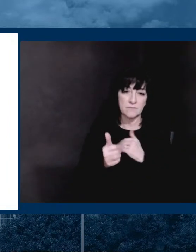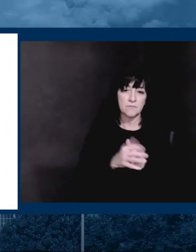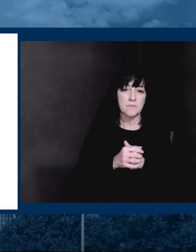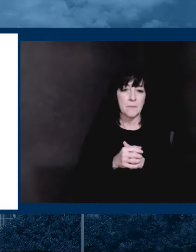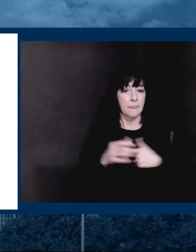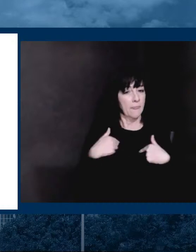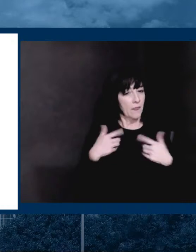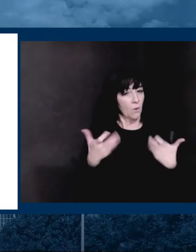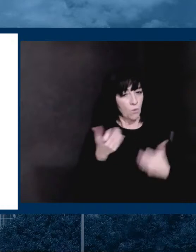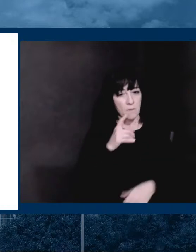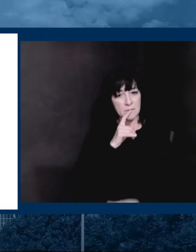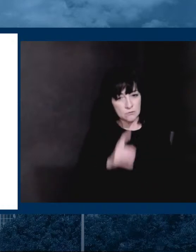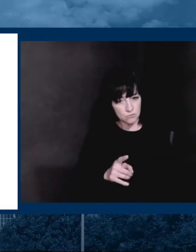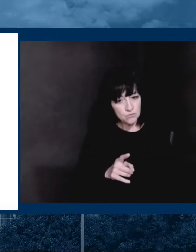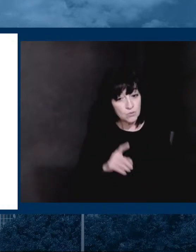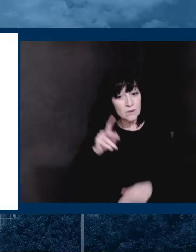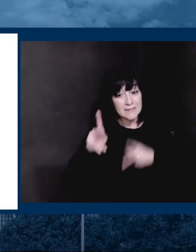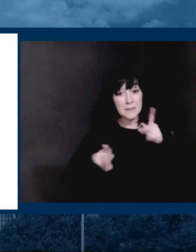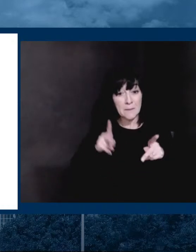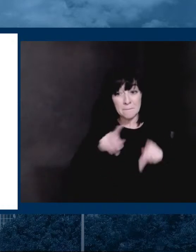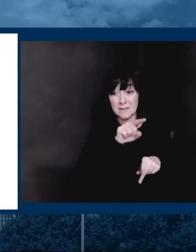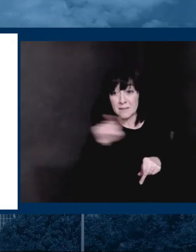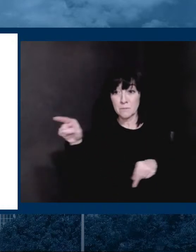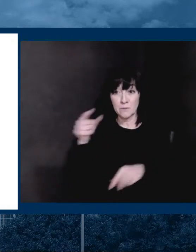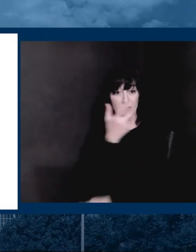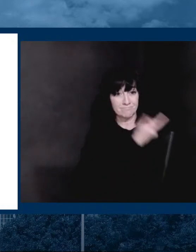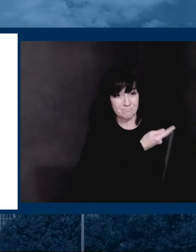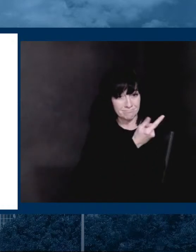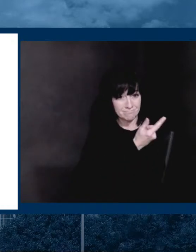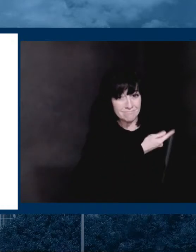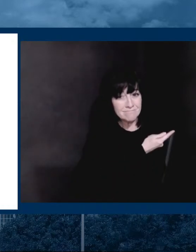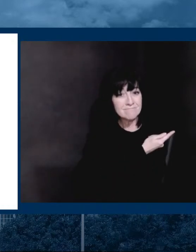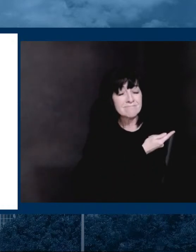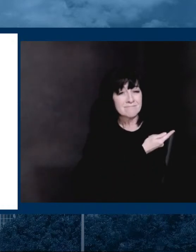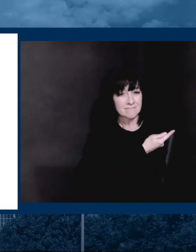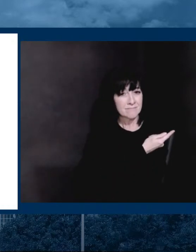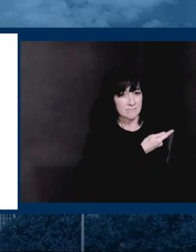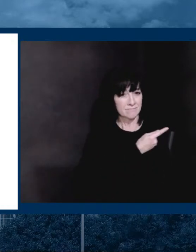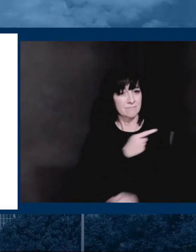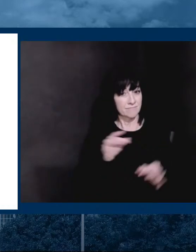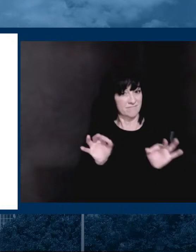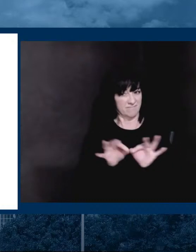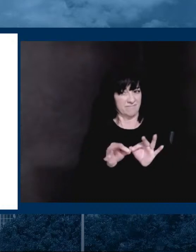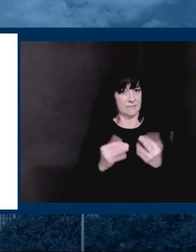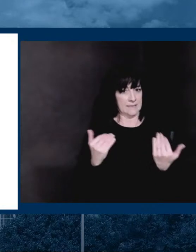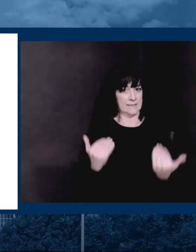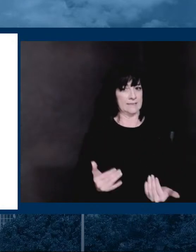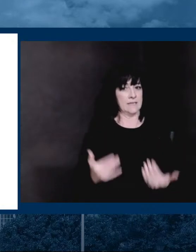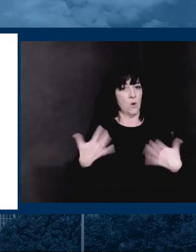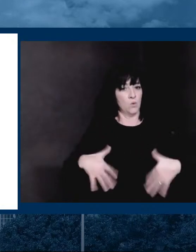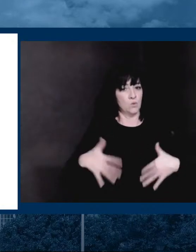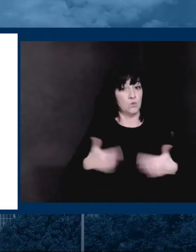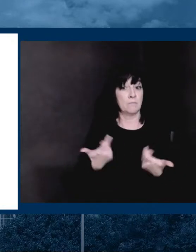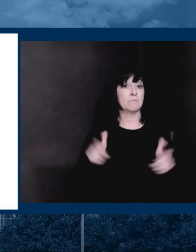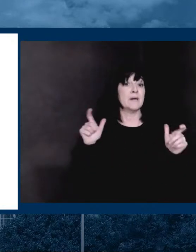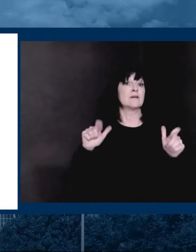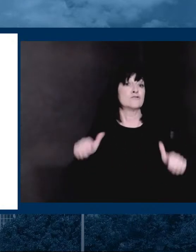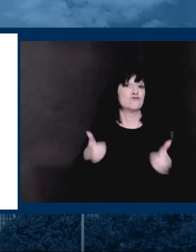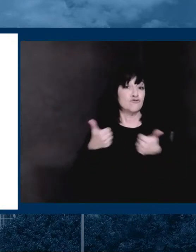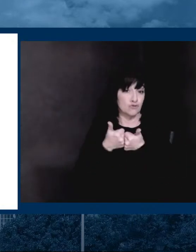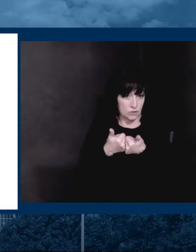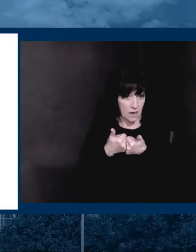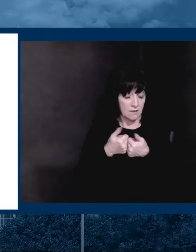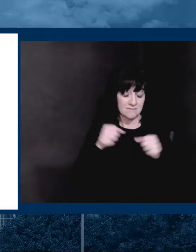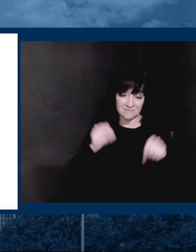make sure we're getting people vaccinated. This is going to be probably the biggest bigger challenge, a little bit more complicated